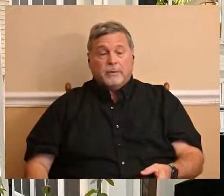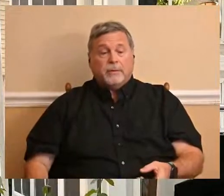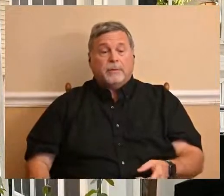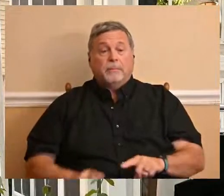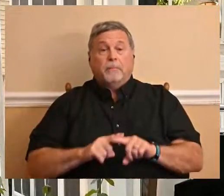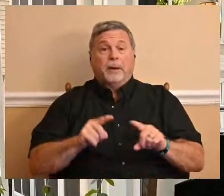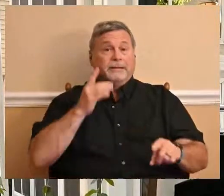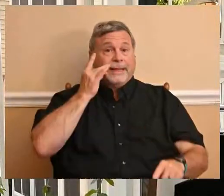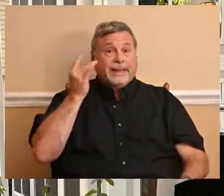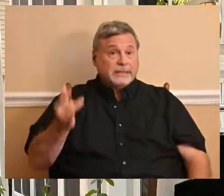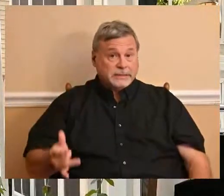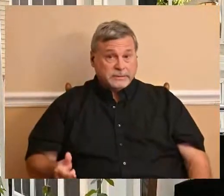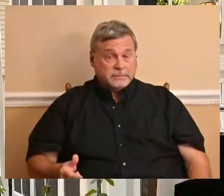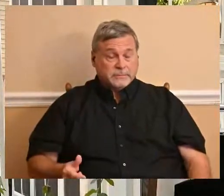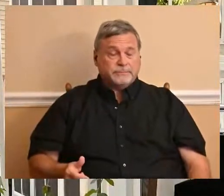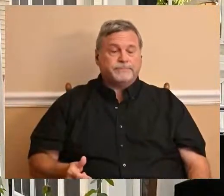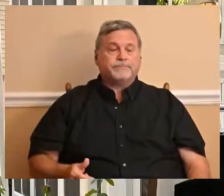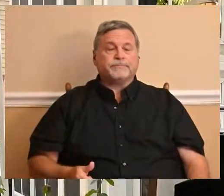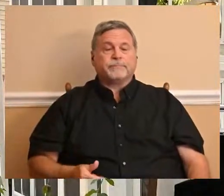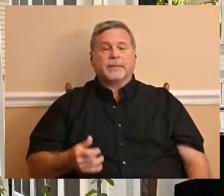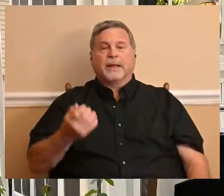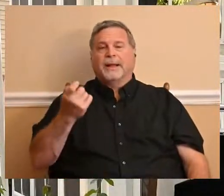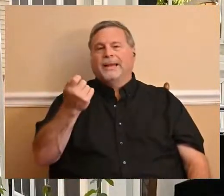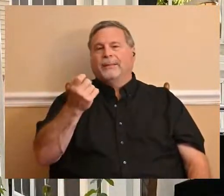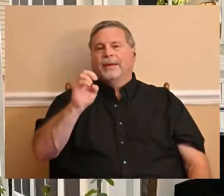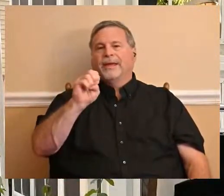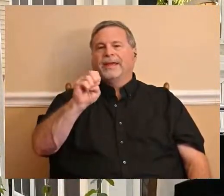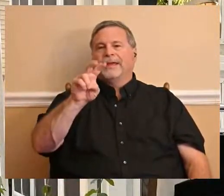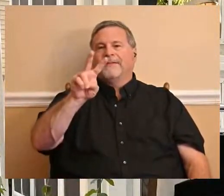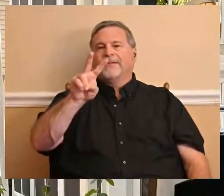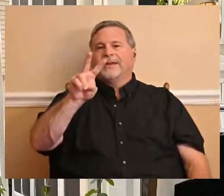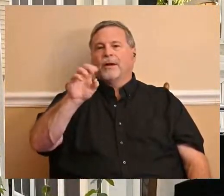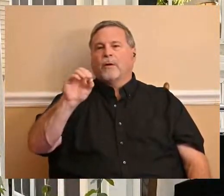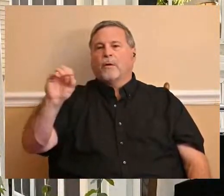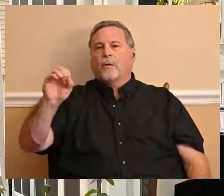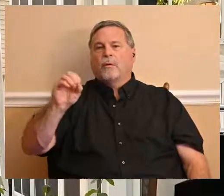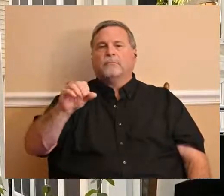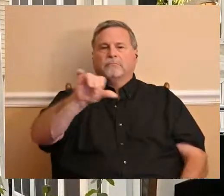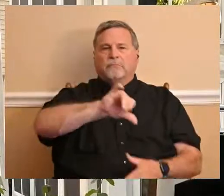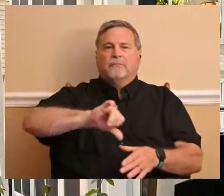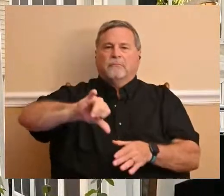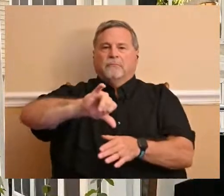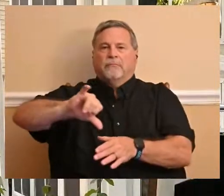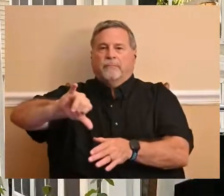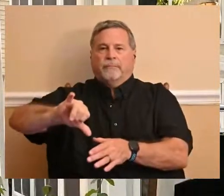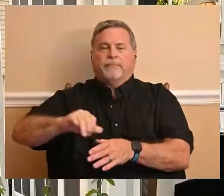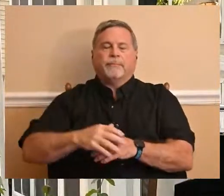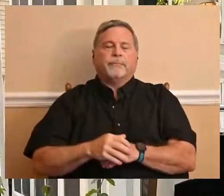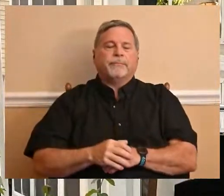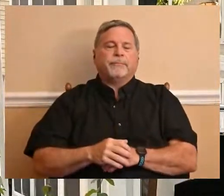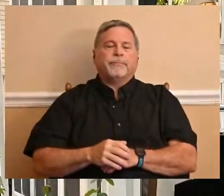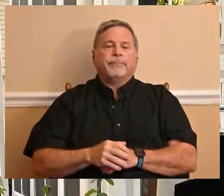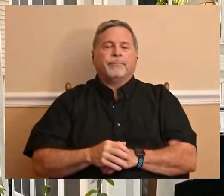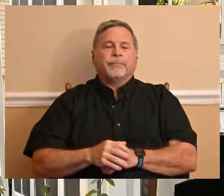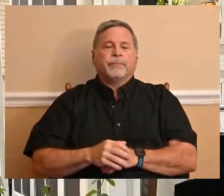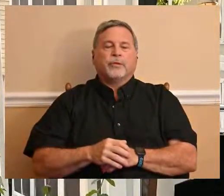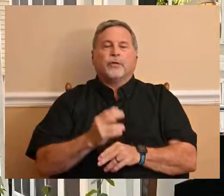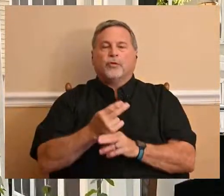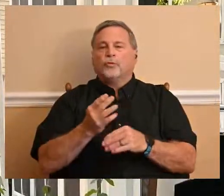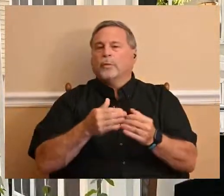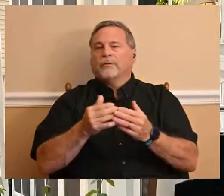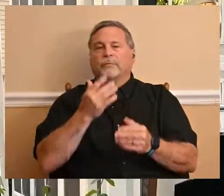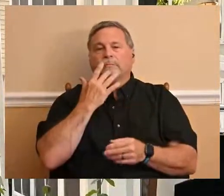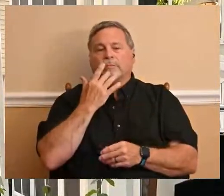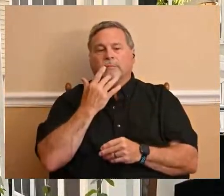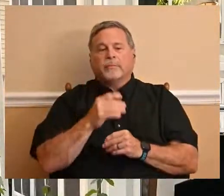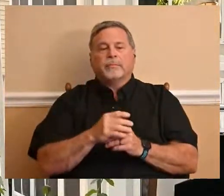but it's delicious. So a little bit of EVOO, the extra virgin olive oil. Use what you like. I'm